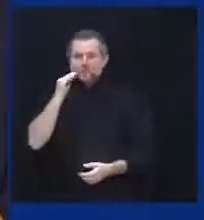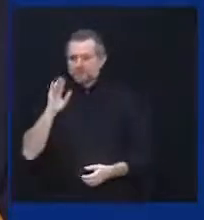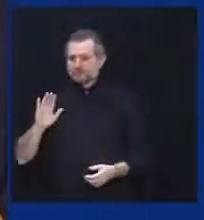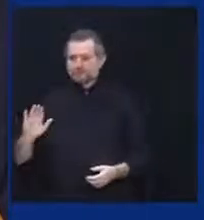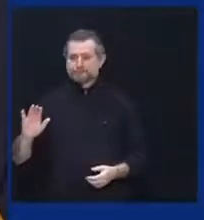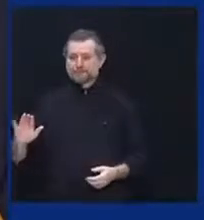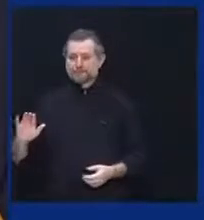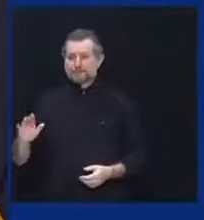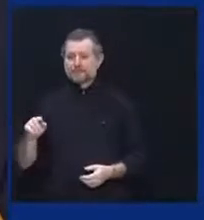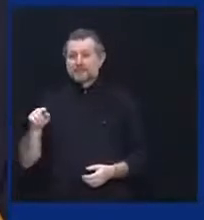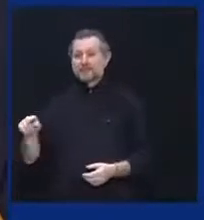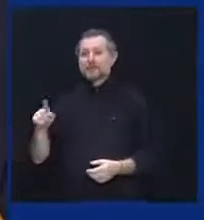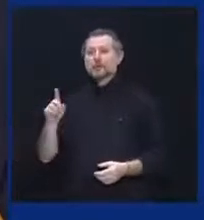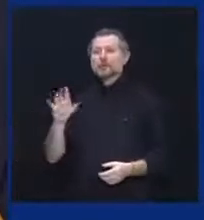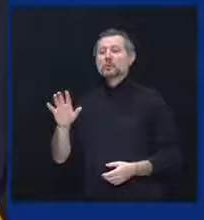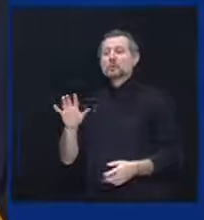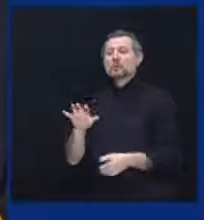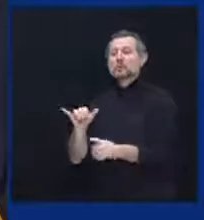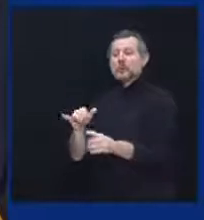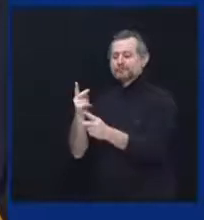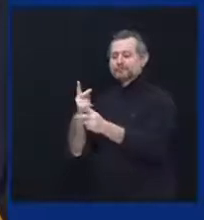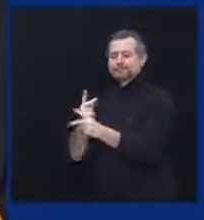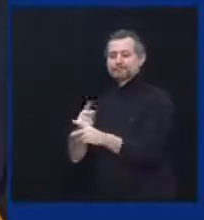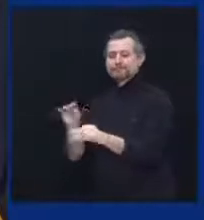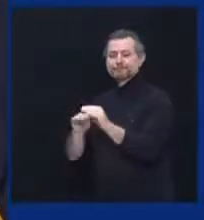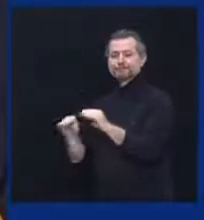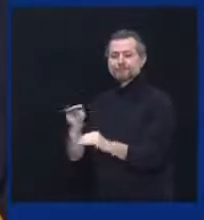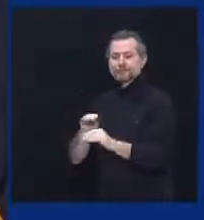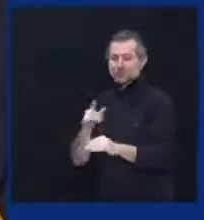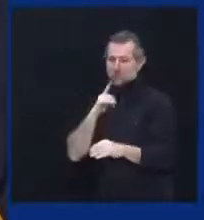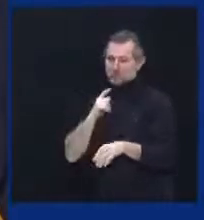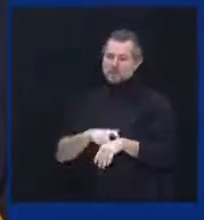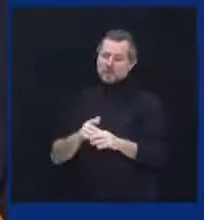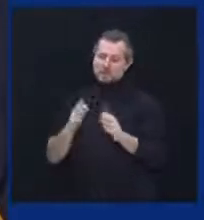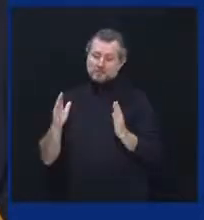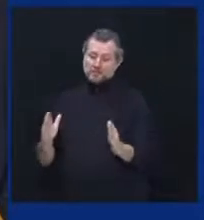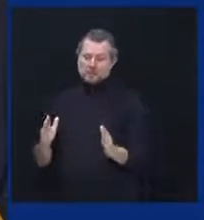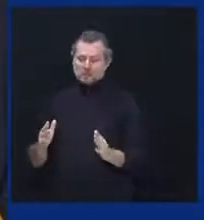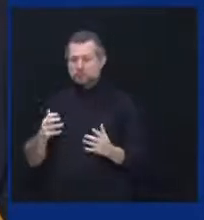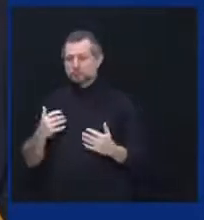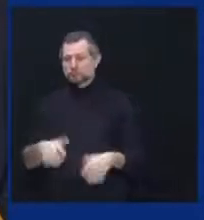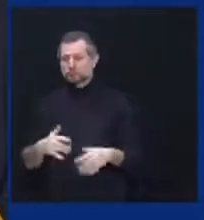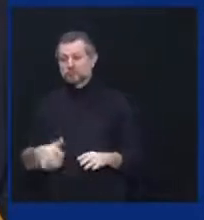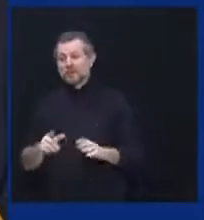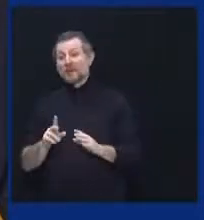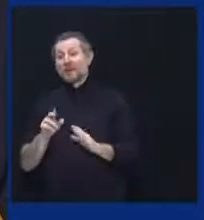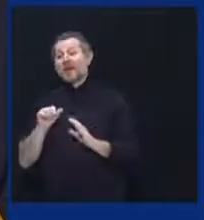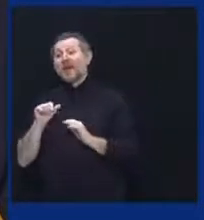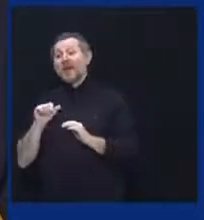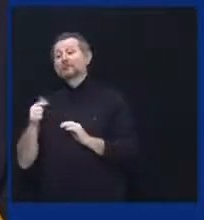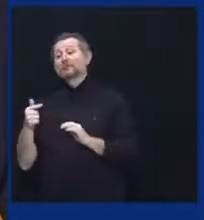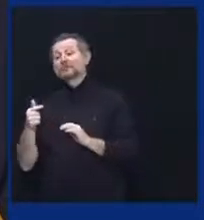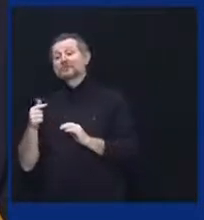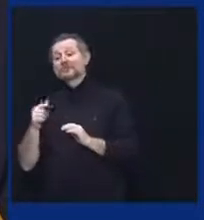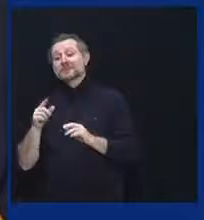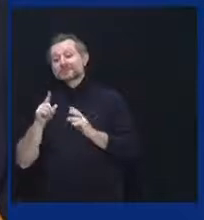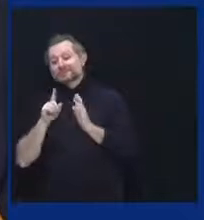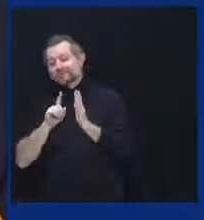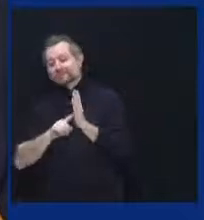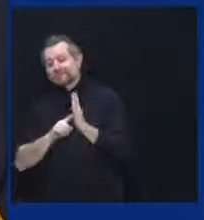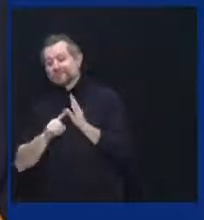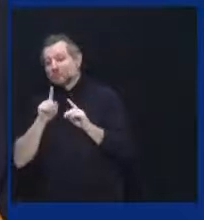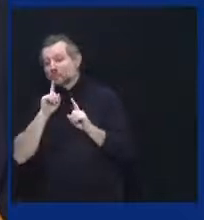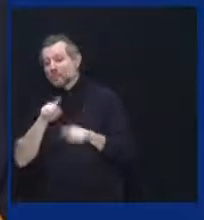very hectic period. The OAG's report also says the data from the nursing homes is very